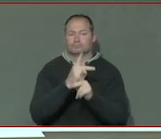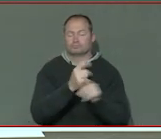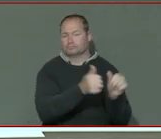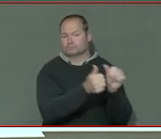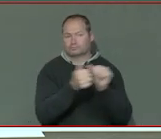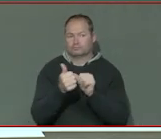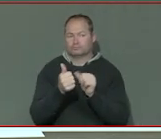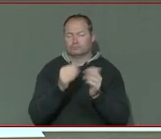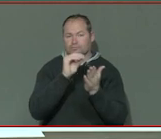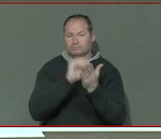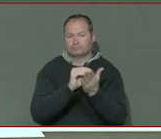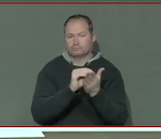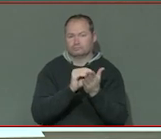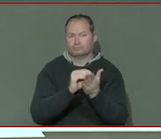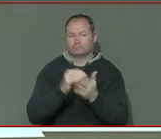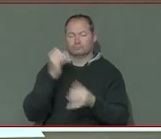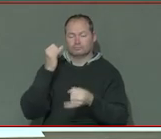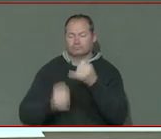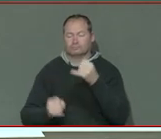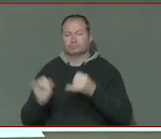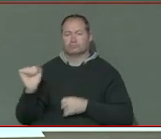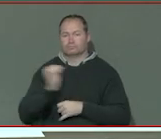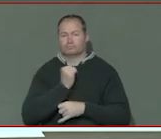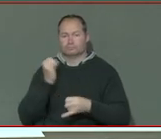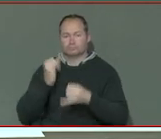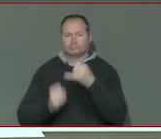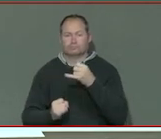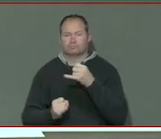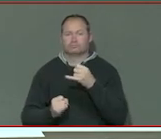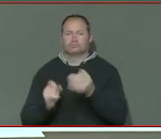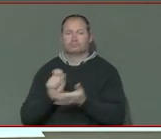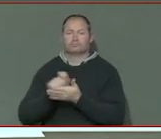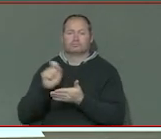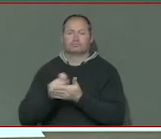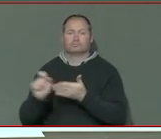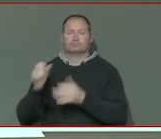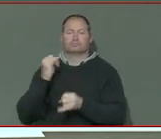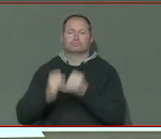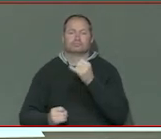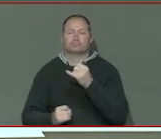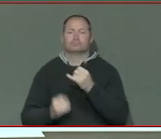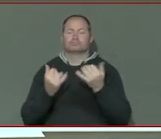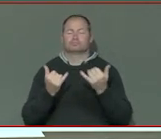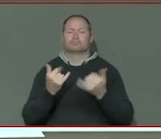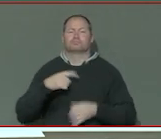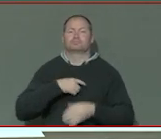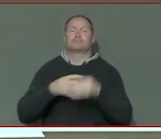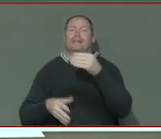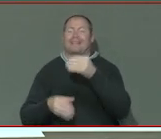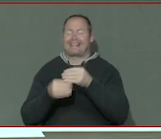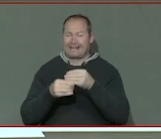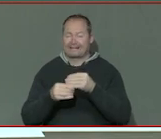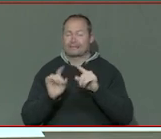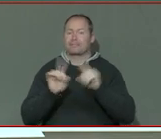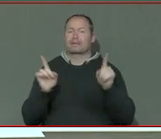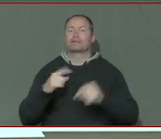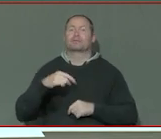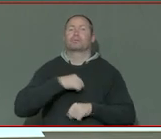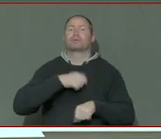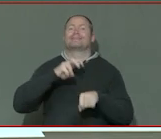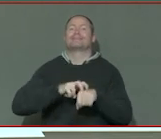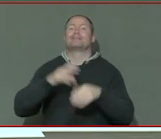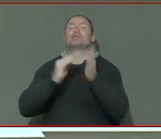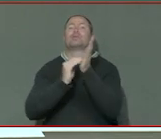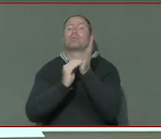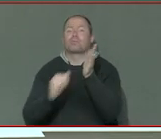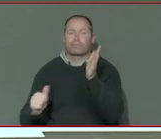as an invoice by us. So what did we do? We added the 5250 and we were supposed to subtract it. So we have